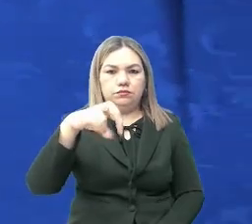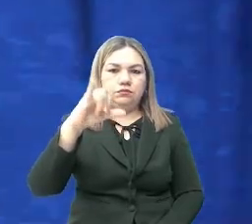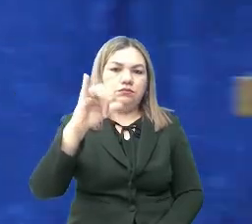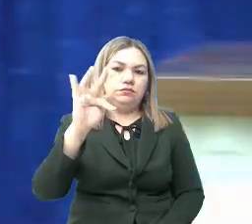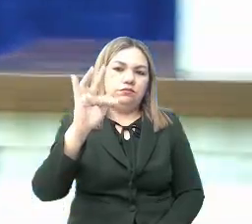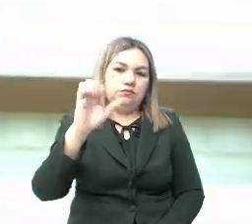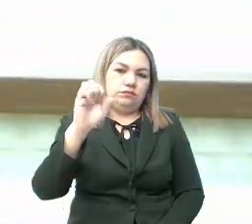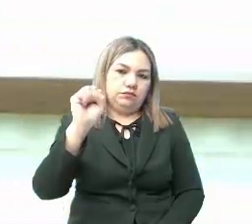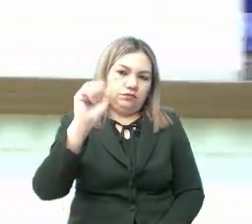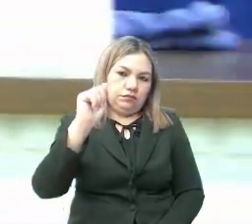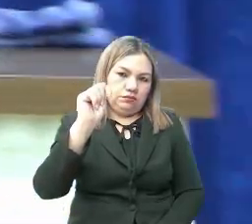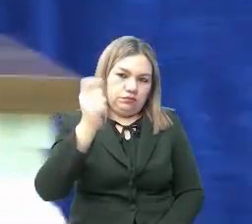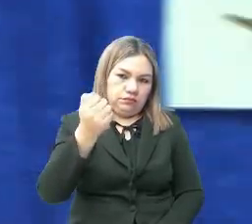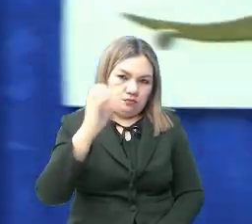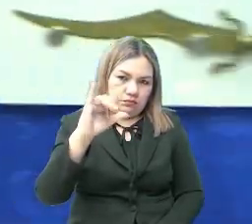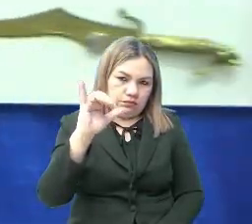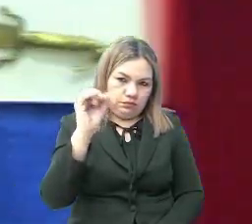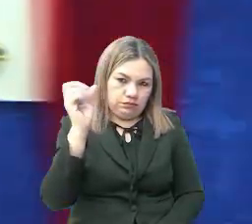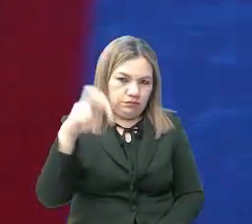hope.